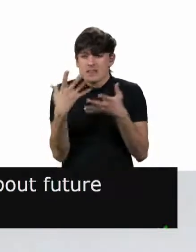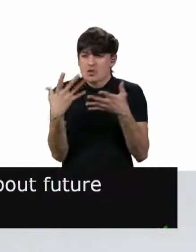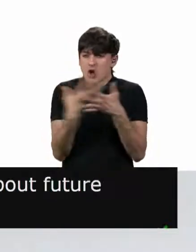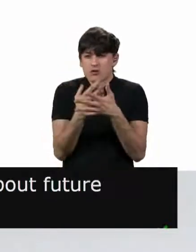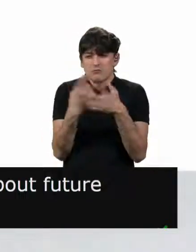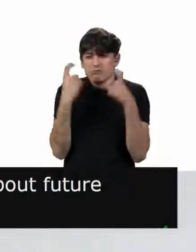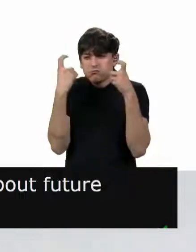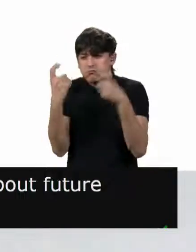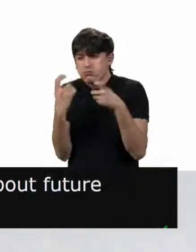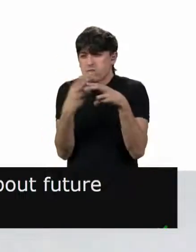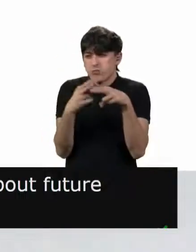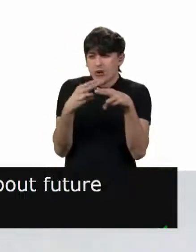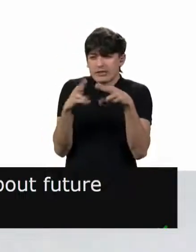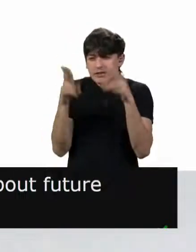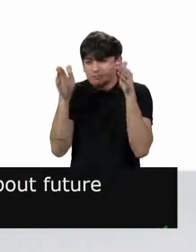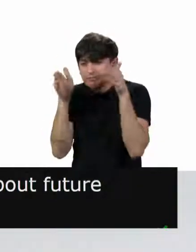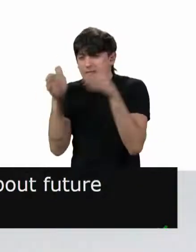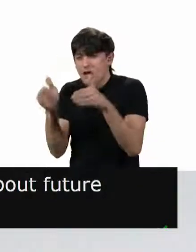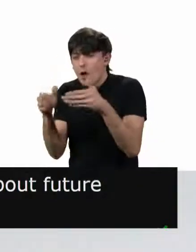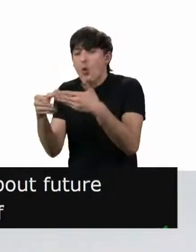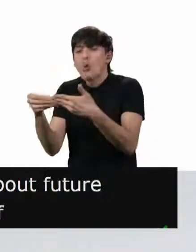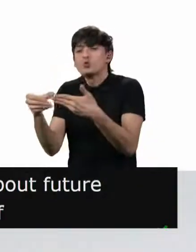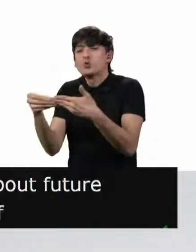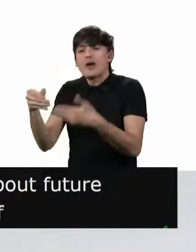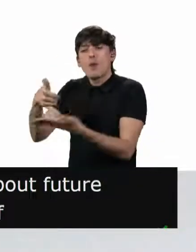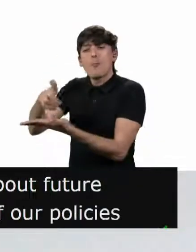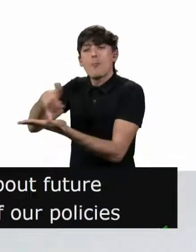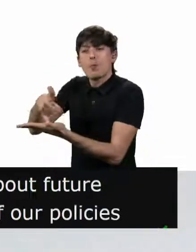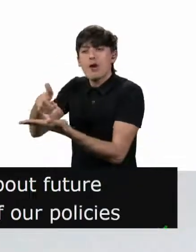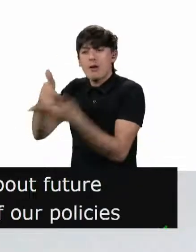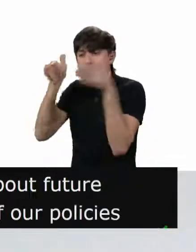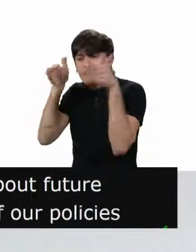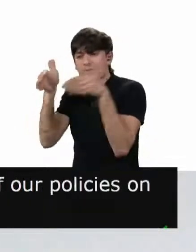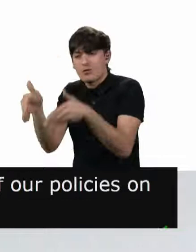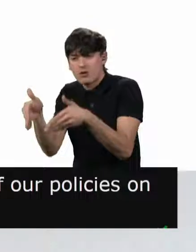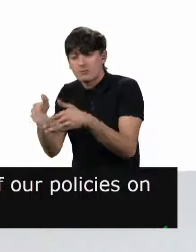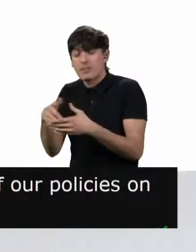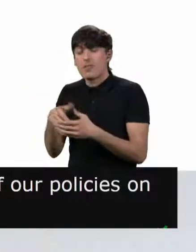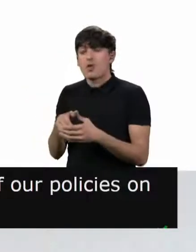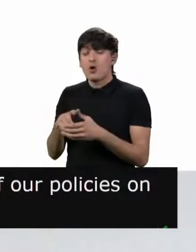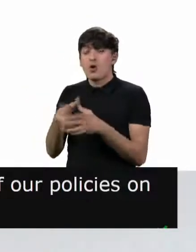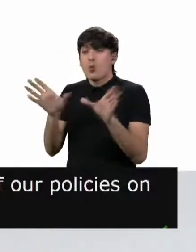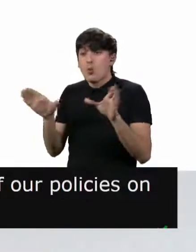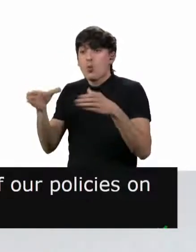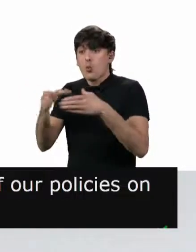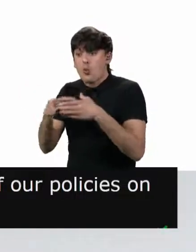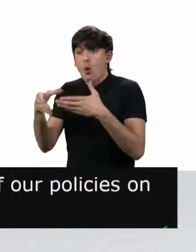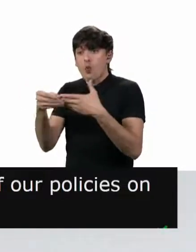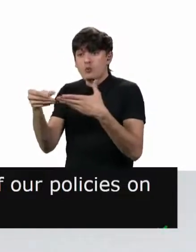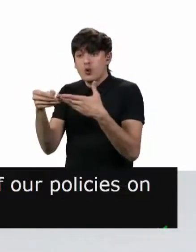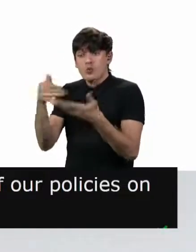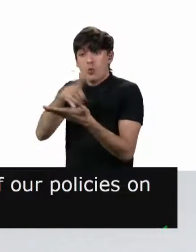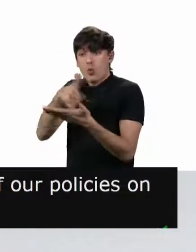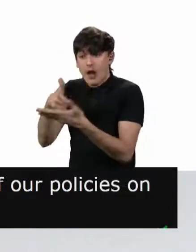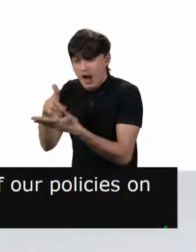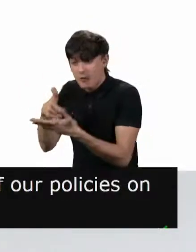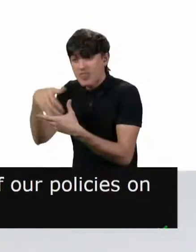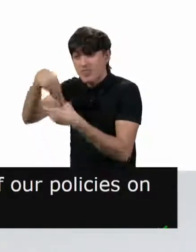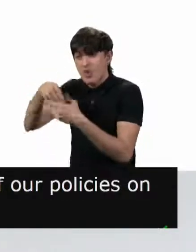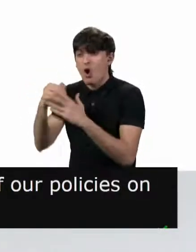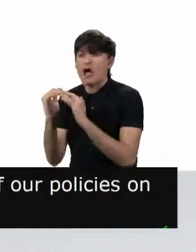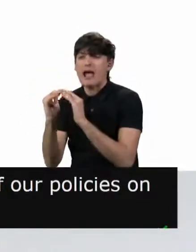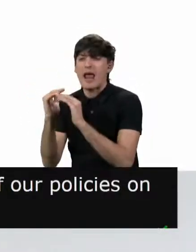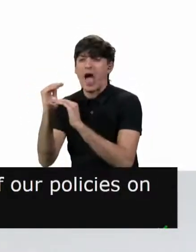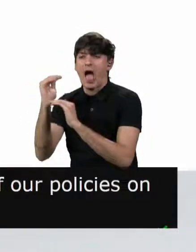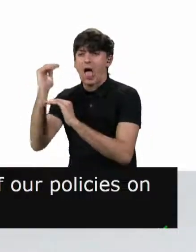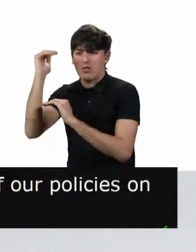to nuestras focus políticas en all la of our protección de los policies on usuarios protecting vulnerables. Dentro de vulnerable estos usuarios people. vulnerables hay grados. And there are Obviamente, different uno grades de of alta o de vulnerability. mediana So